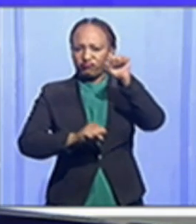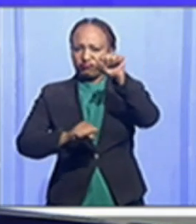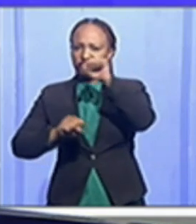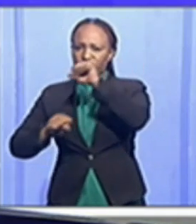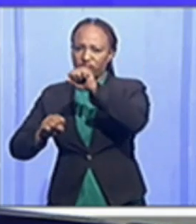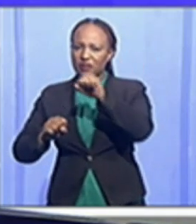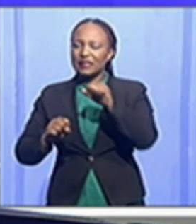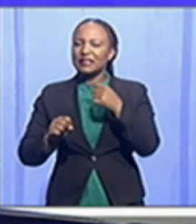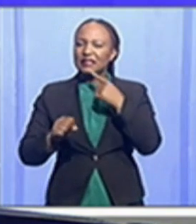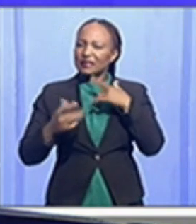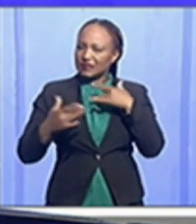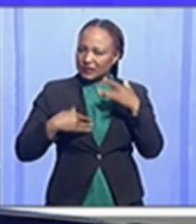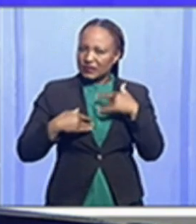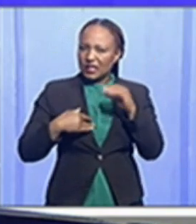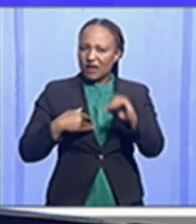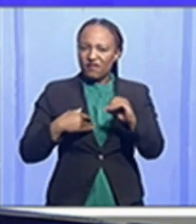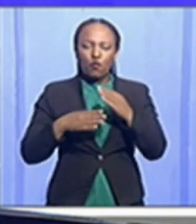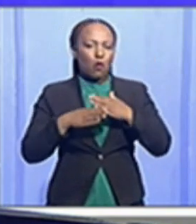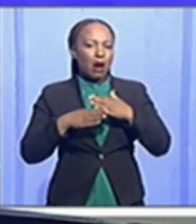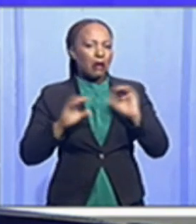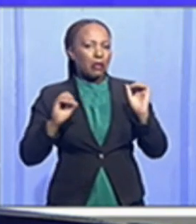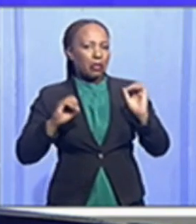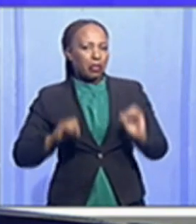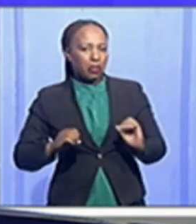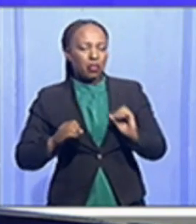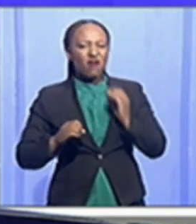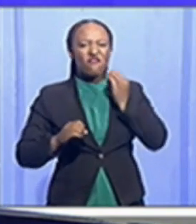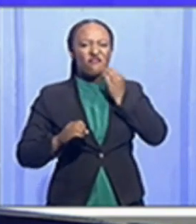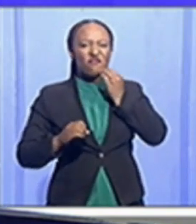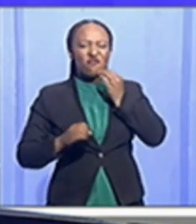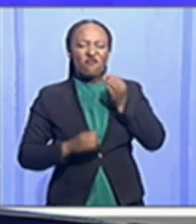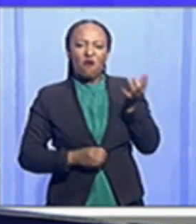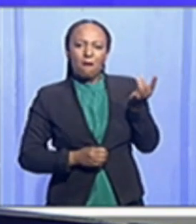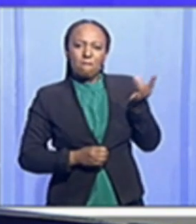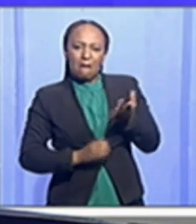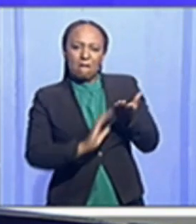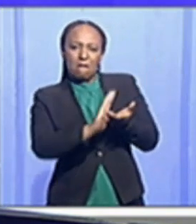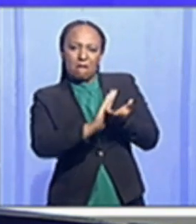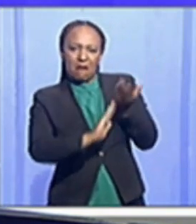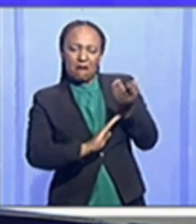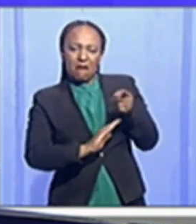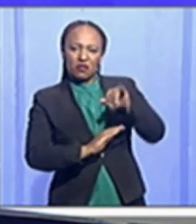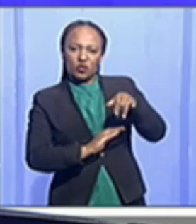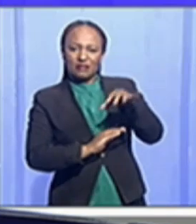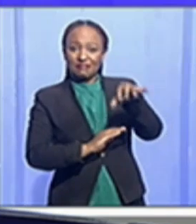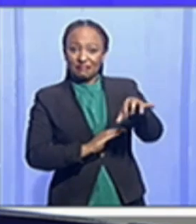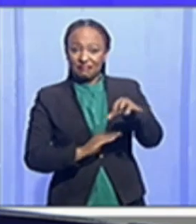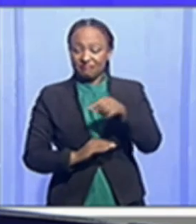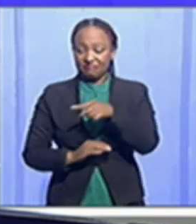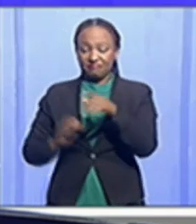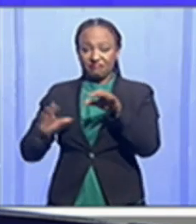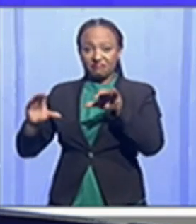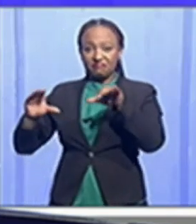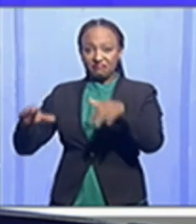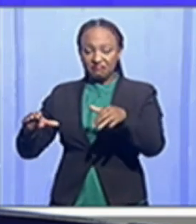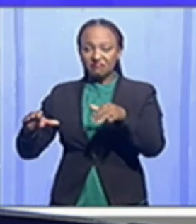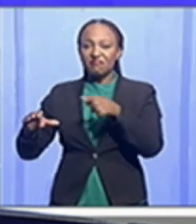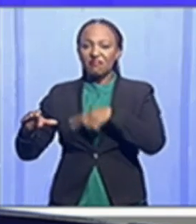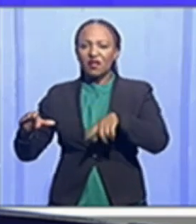dingwe tlhokego ya mešomo le theko ya dijo. Go ba ke re theko ya godimo ya dijo ka Johannesburg COSATU e fane ka lengwalo la yona